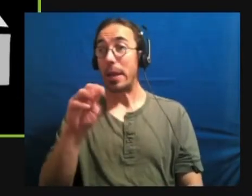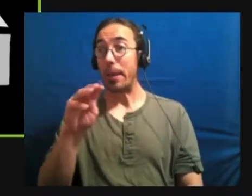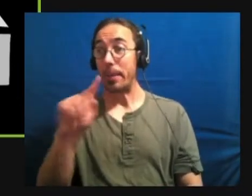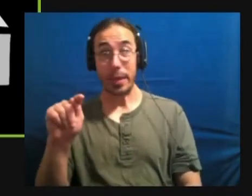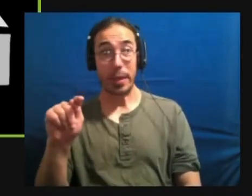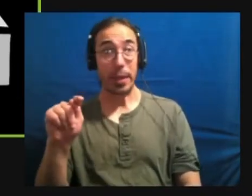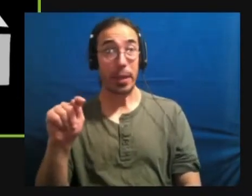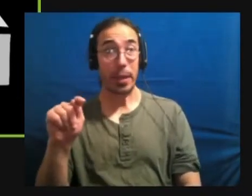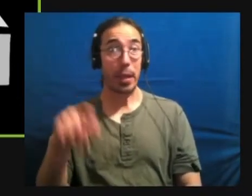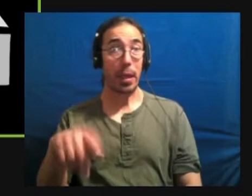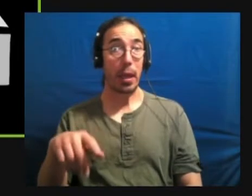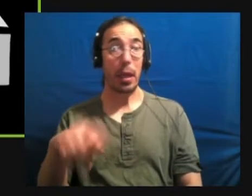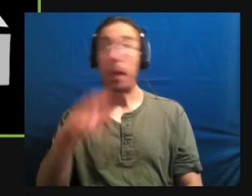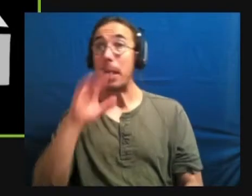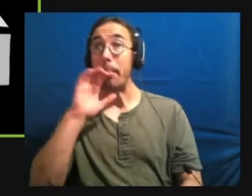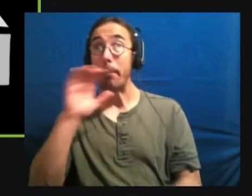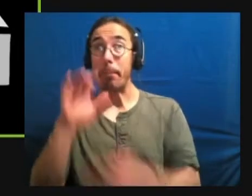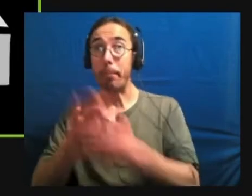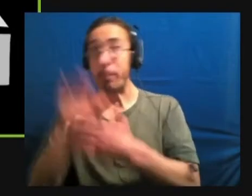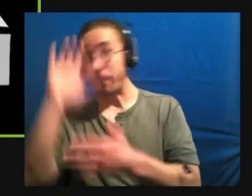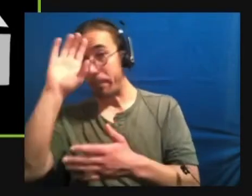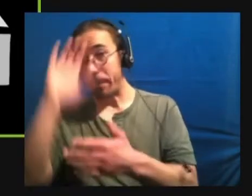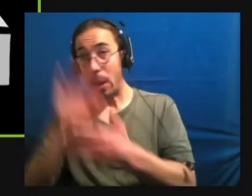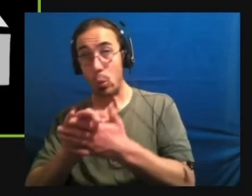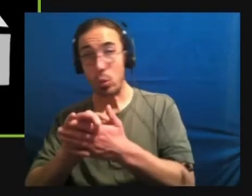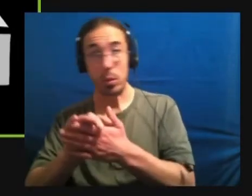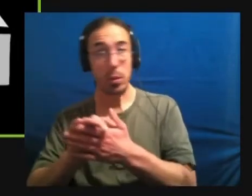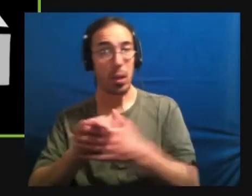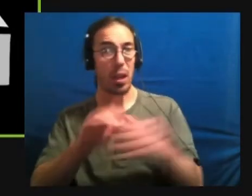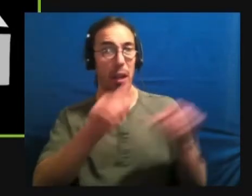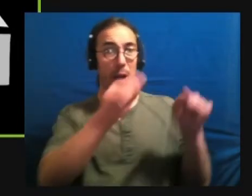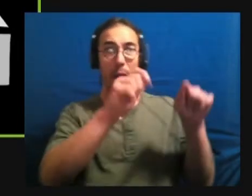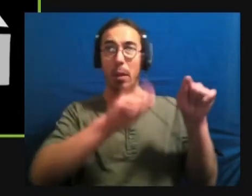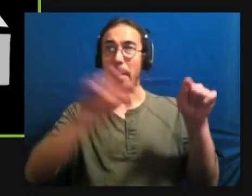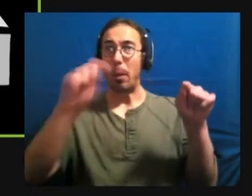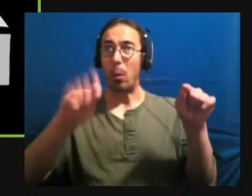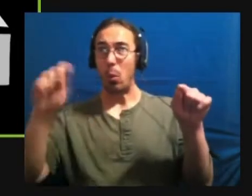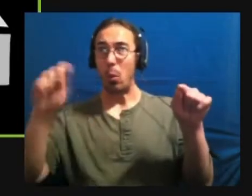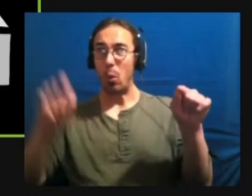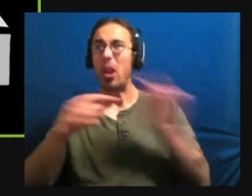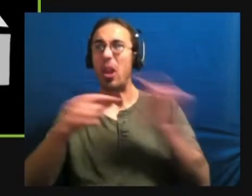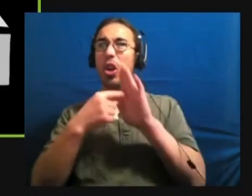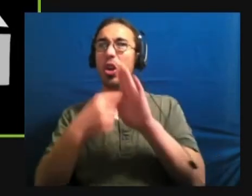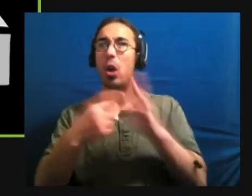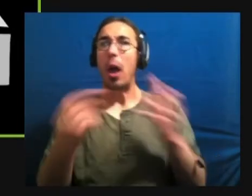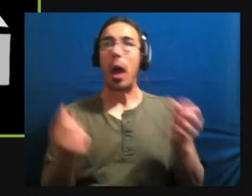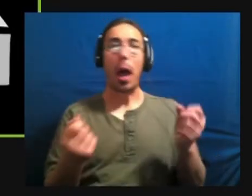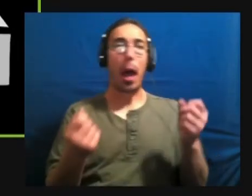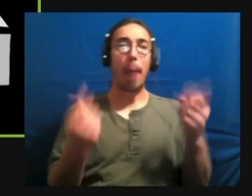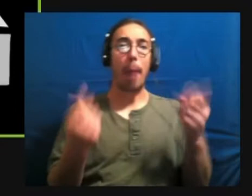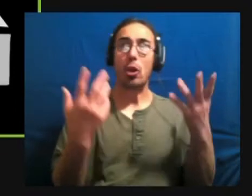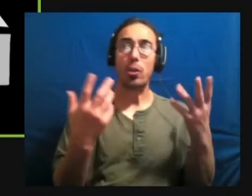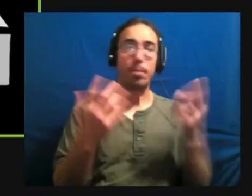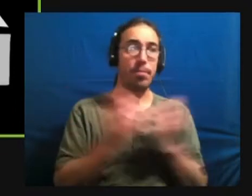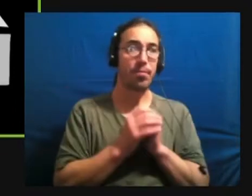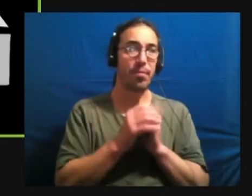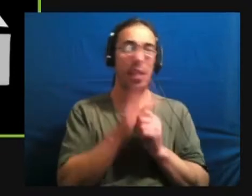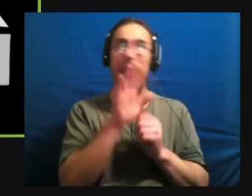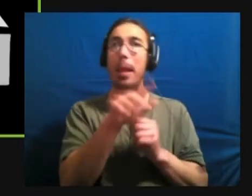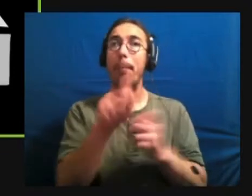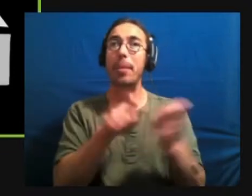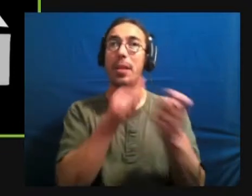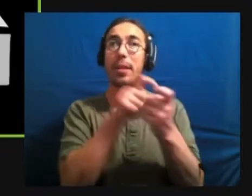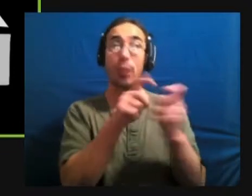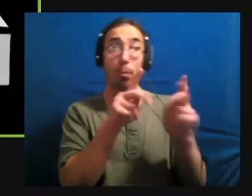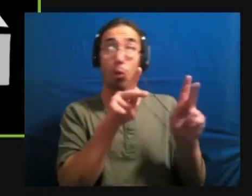And these knobs and sliders are meant to show how much this specific